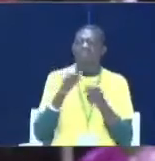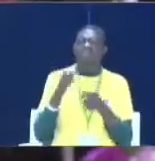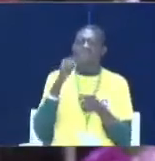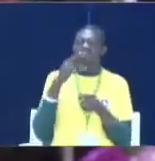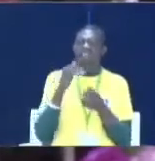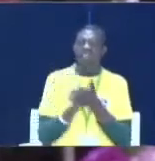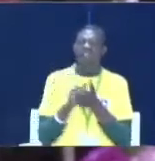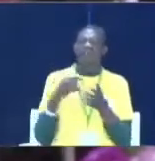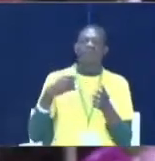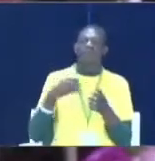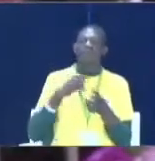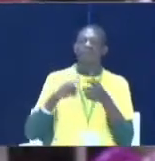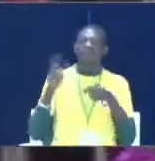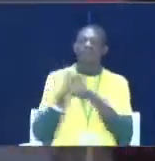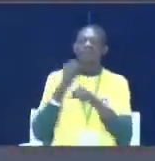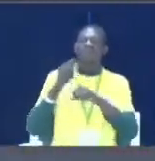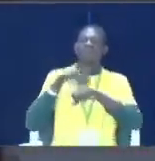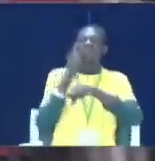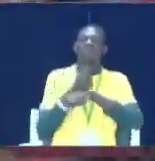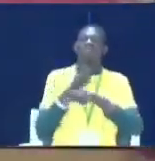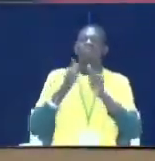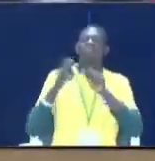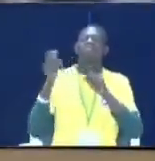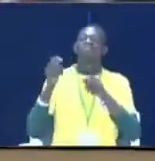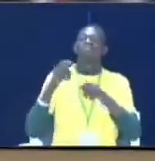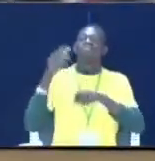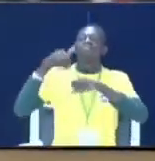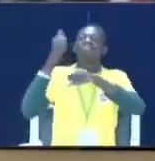saying, we want to go and take the mountain. Which mountain are you taking?